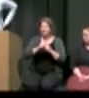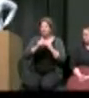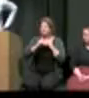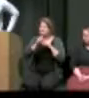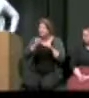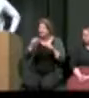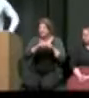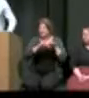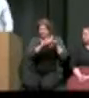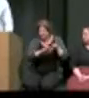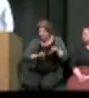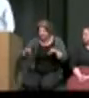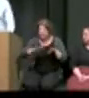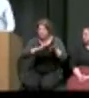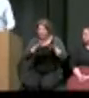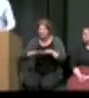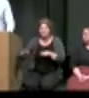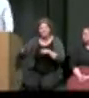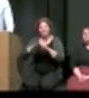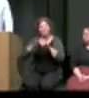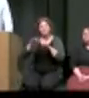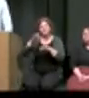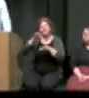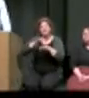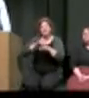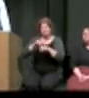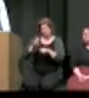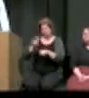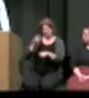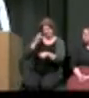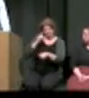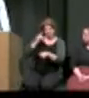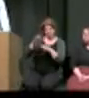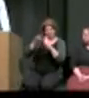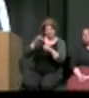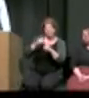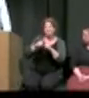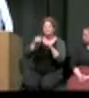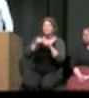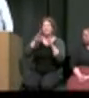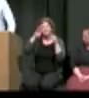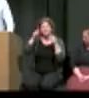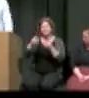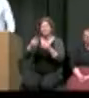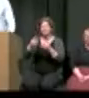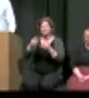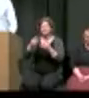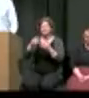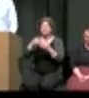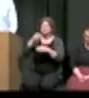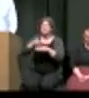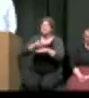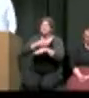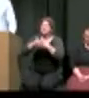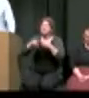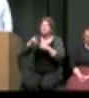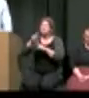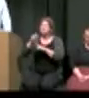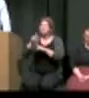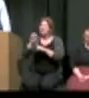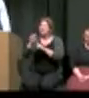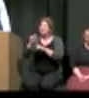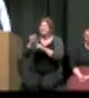that. I'll touch on that a little bit as Courtney did, but want to focus more on, like everyone's been saying, a progress update, kind of what we've